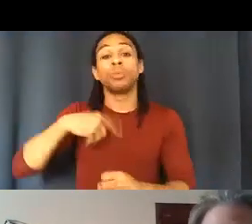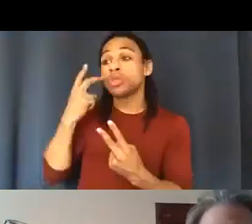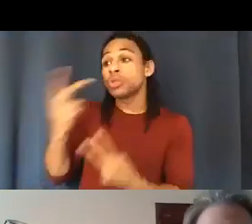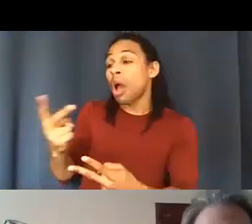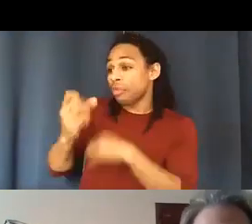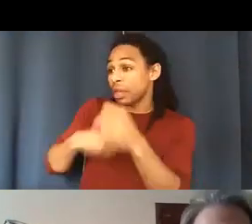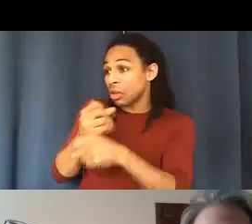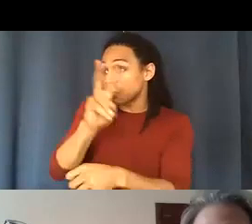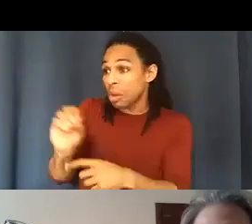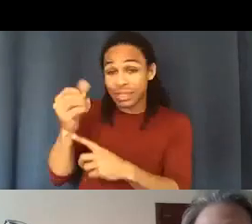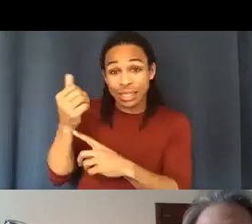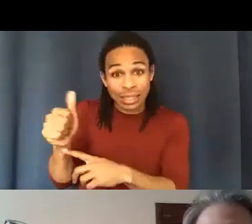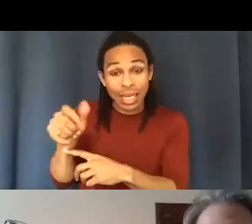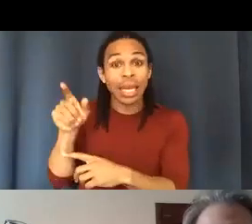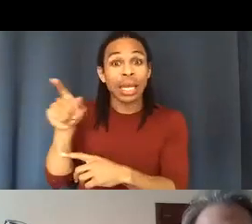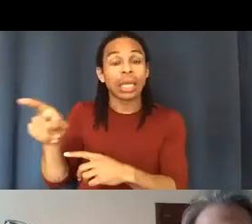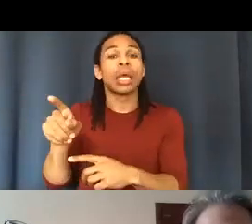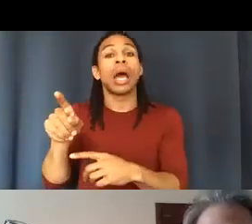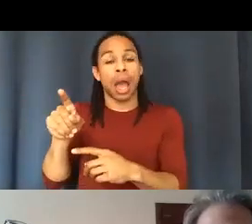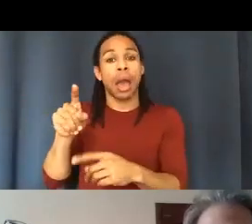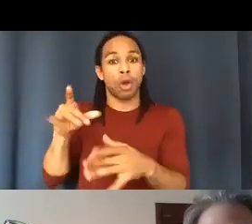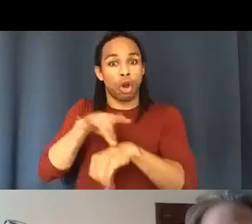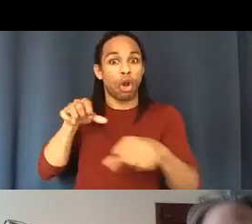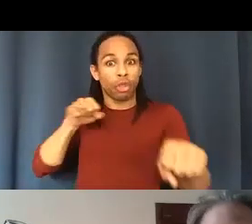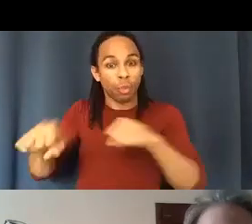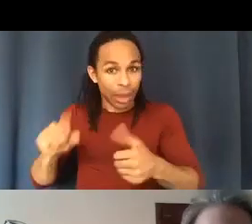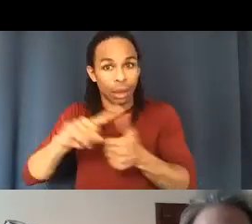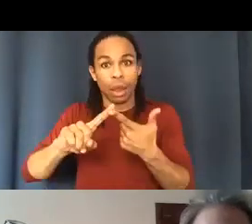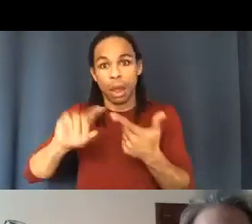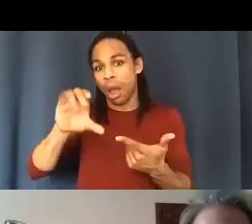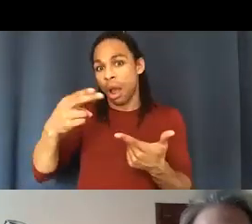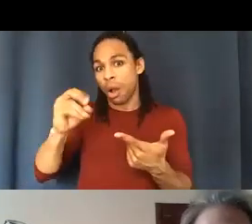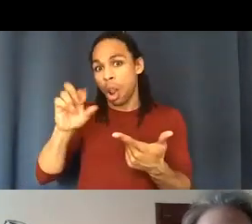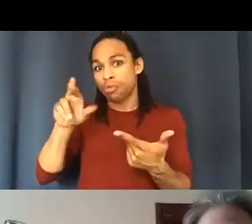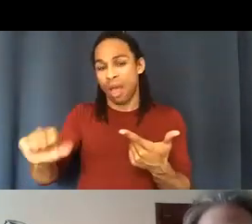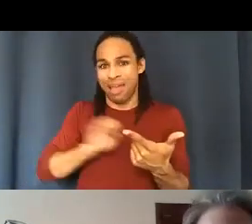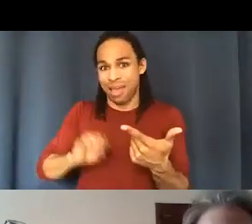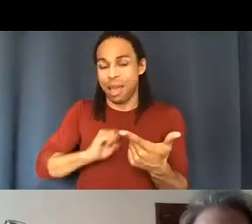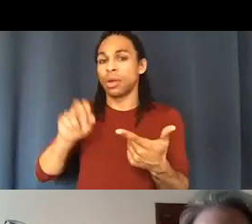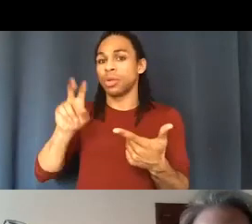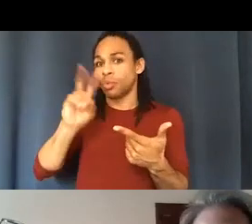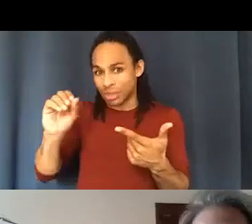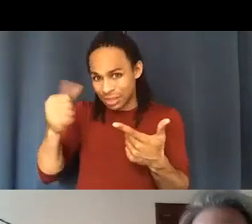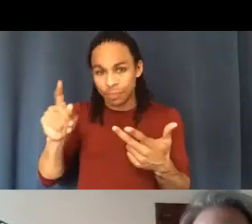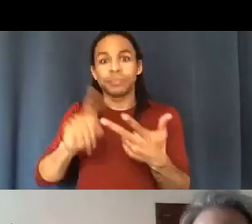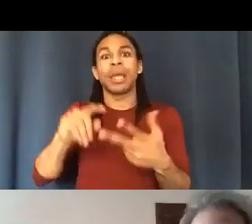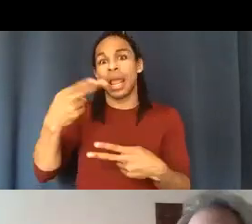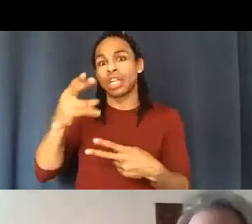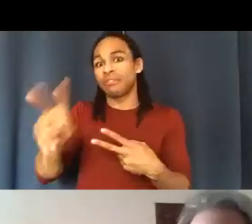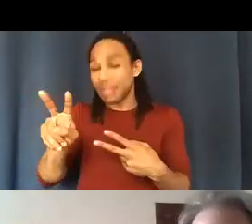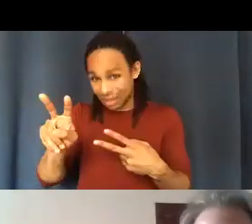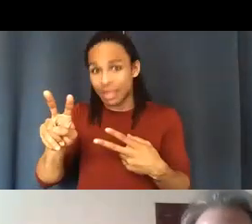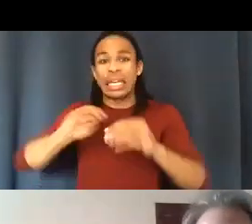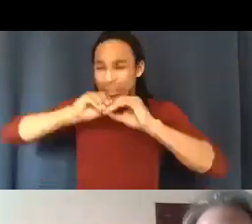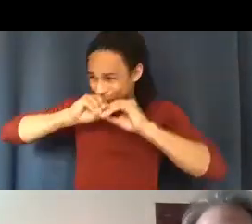2010, the cholera outbreak in Haiti in 2010, the HIV epidemic that swept through large